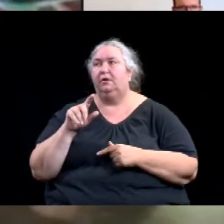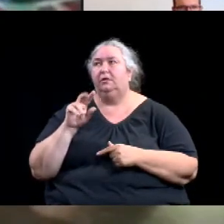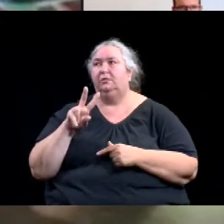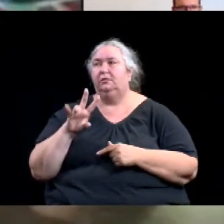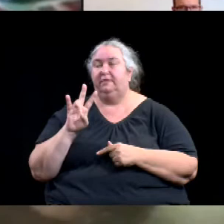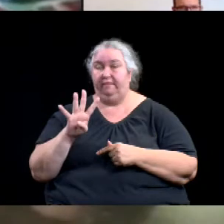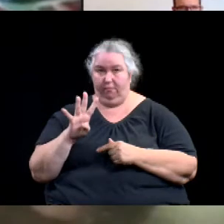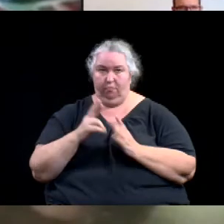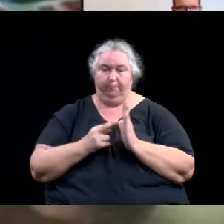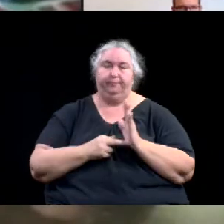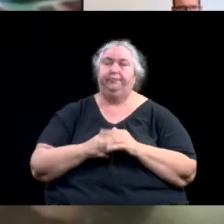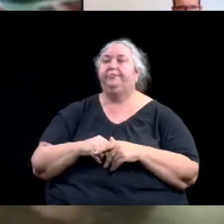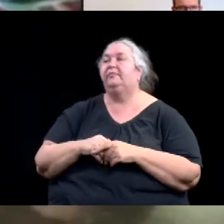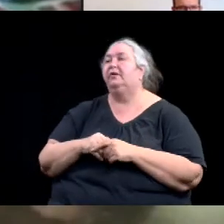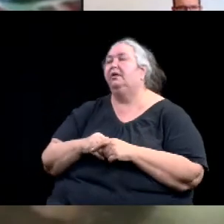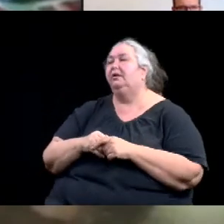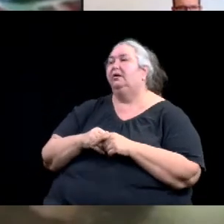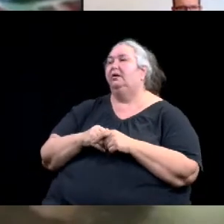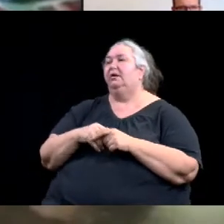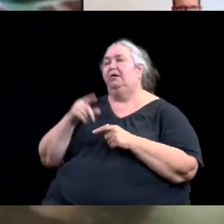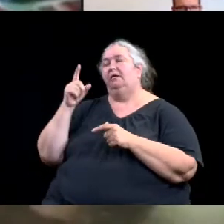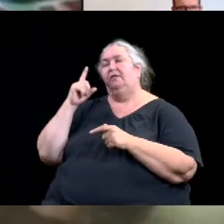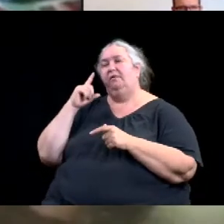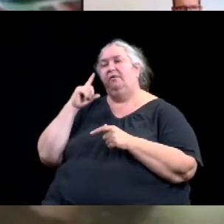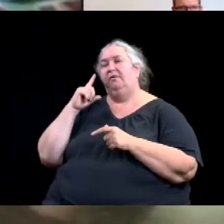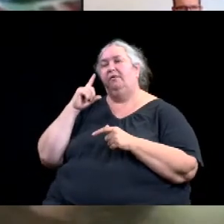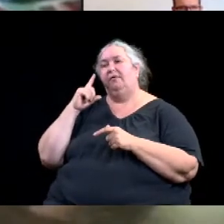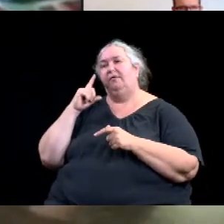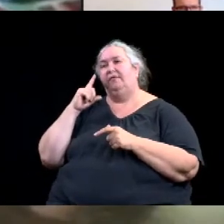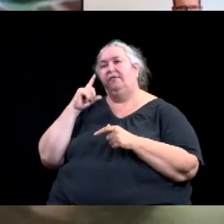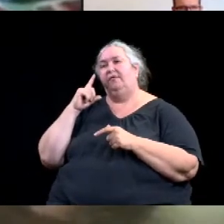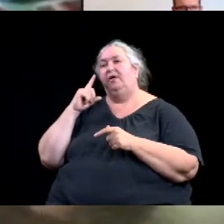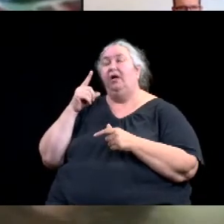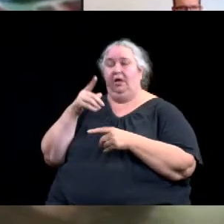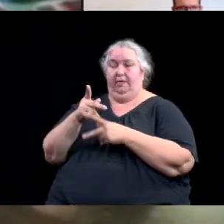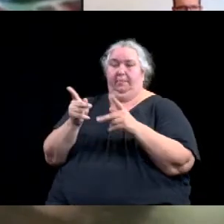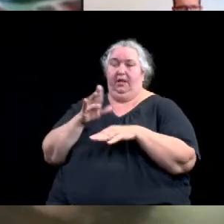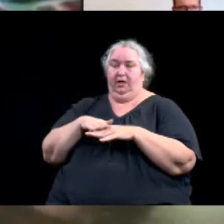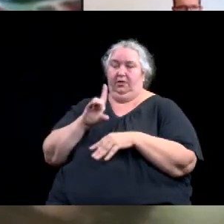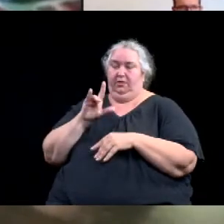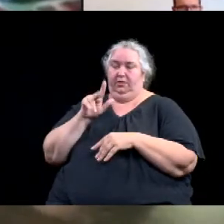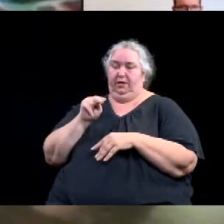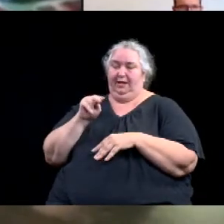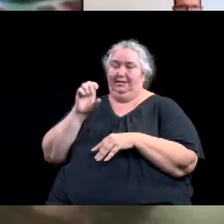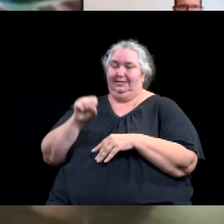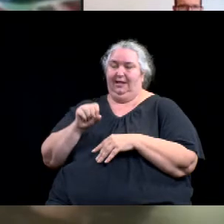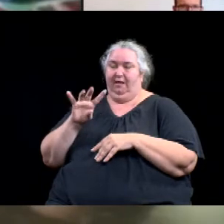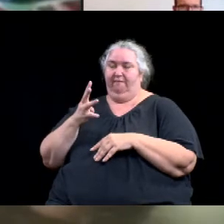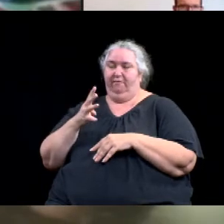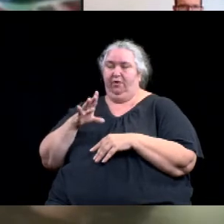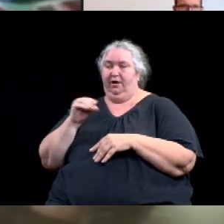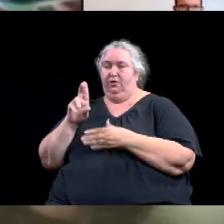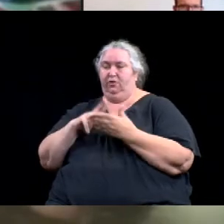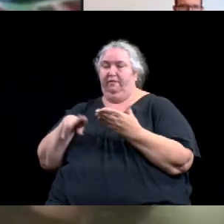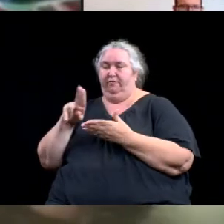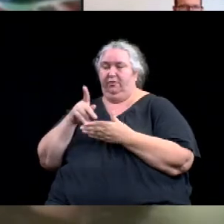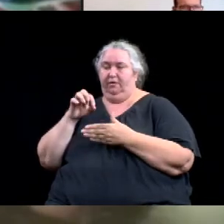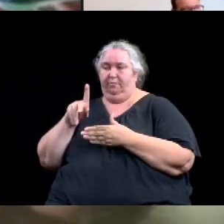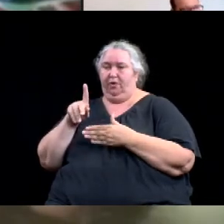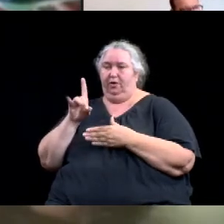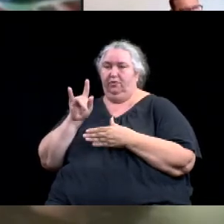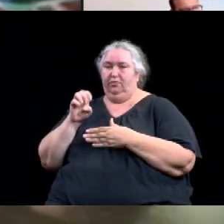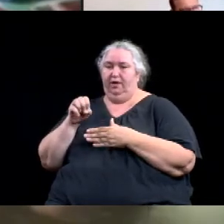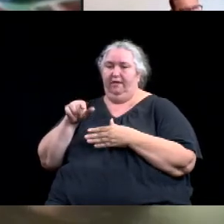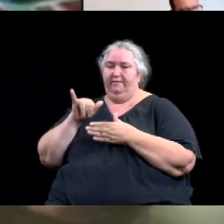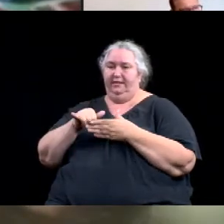Parks Drive, described as a 3.574-acre tract located in the Thomas J. Chambers Grant, abstract number 7, McLennan County,